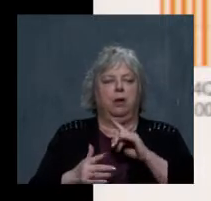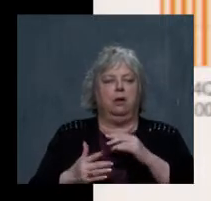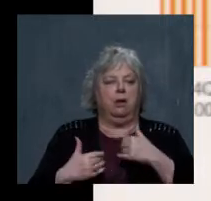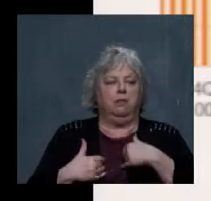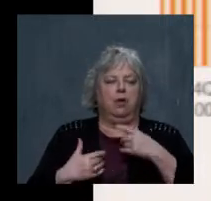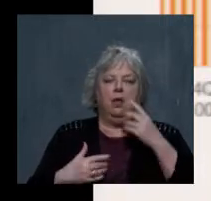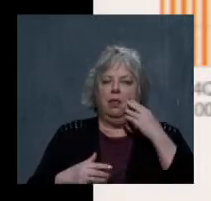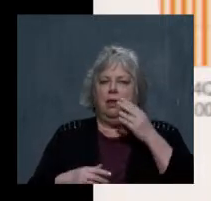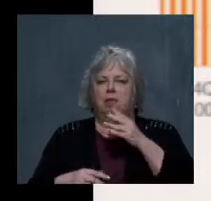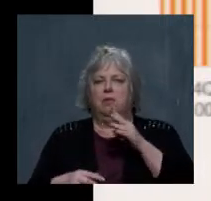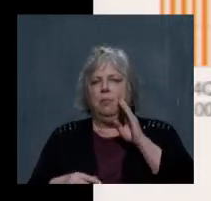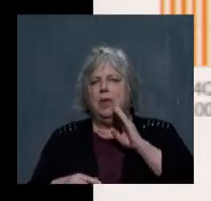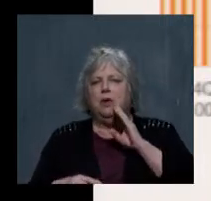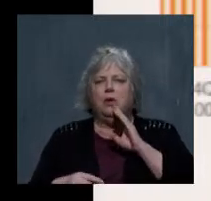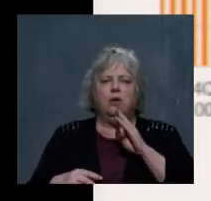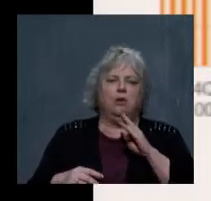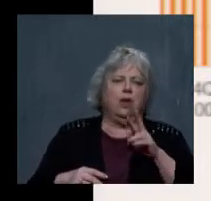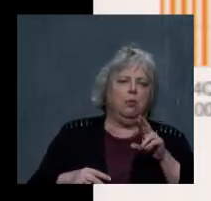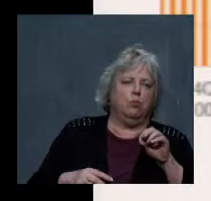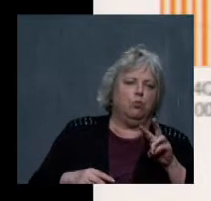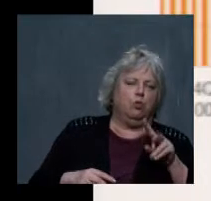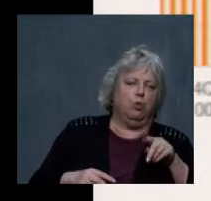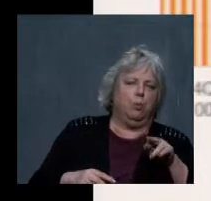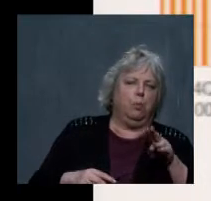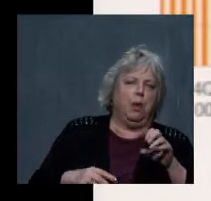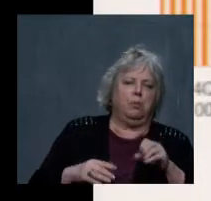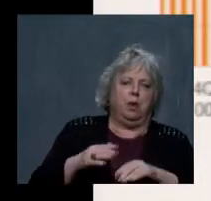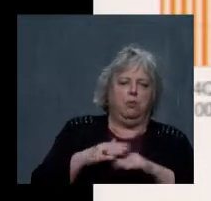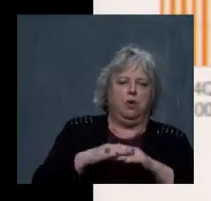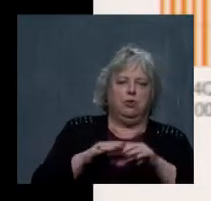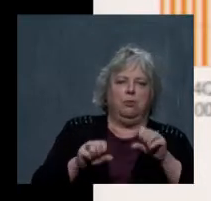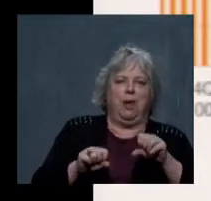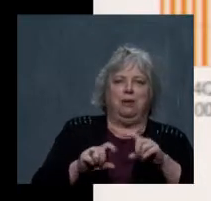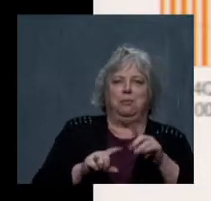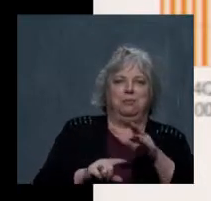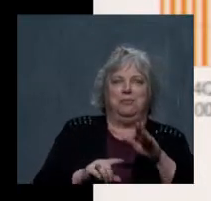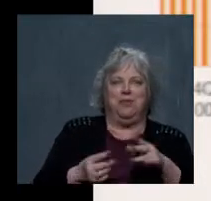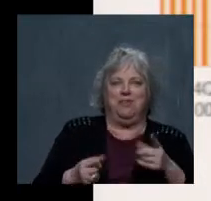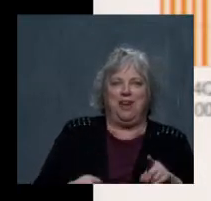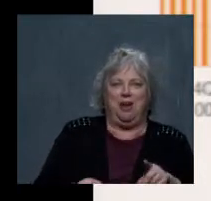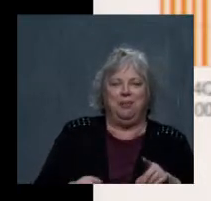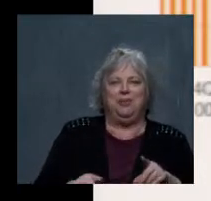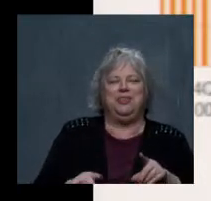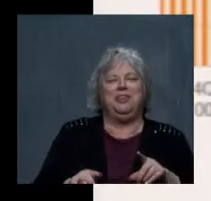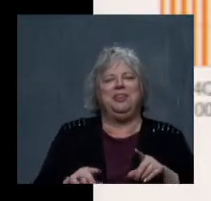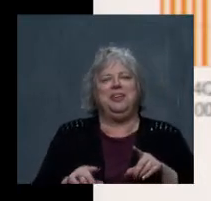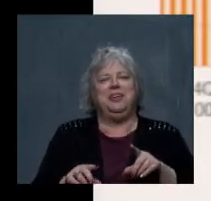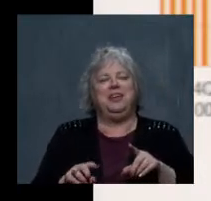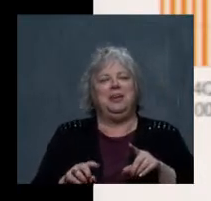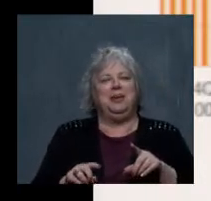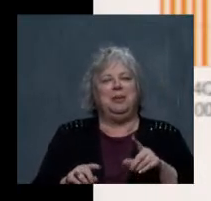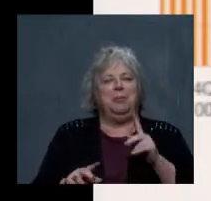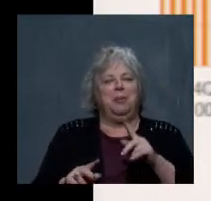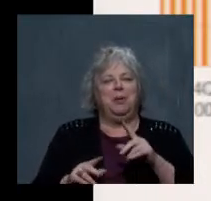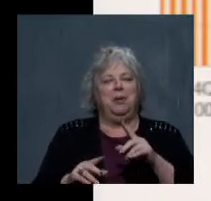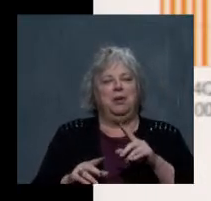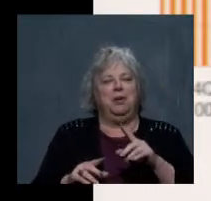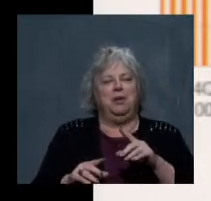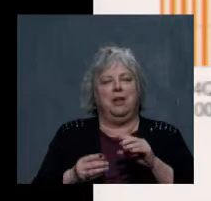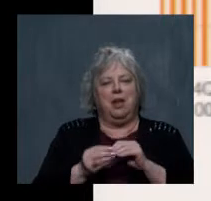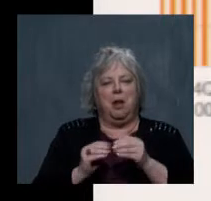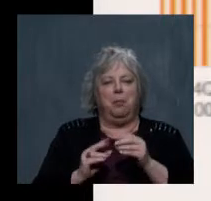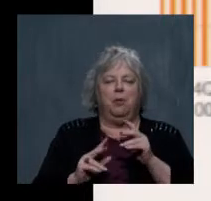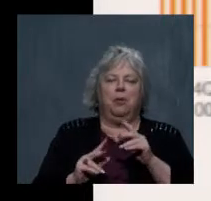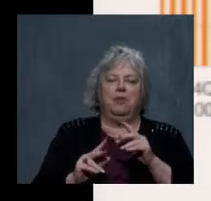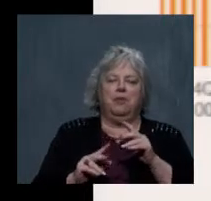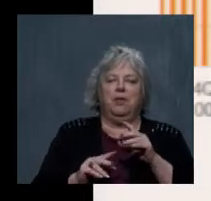sales and brew pubs are reach capacity, and they never do as far as number of players in the market.